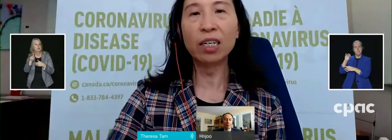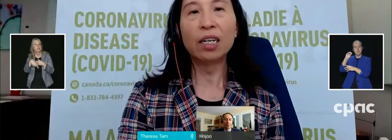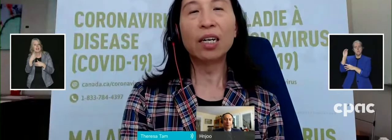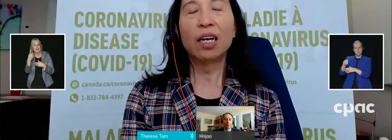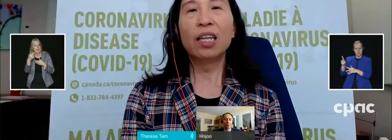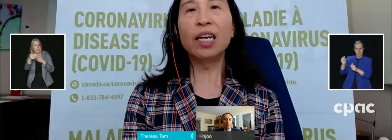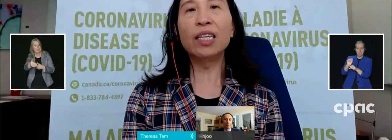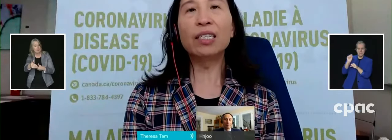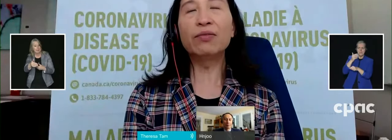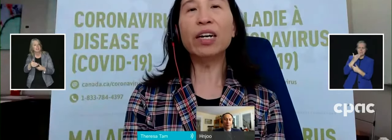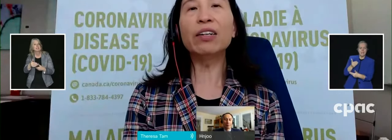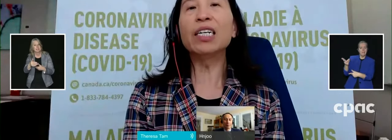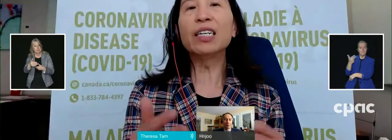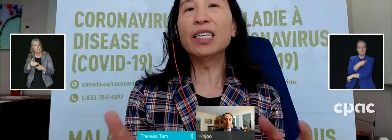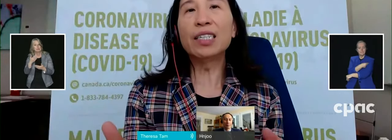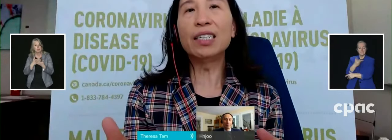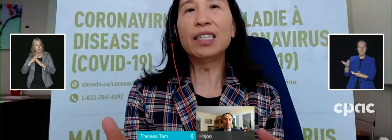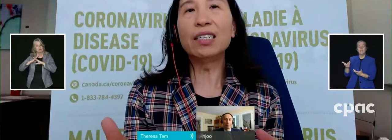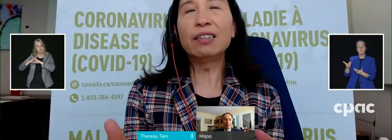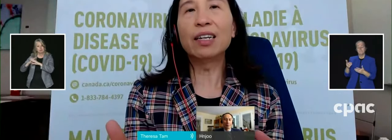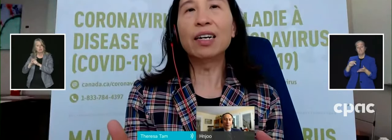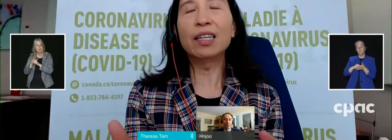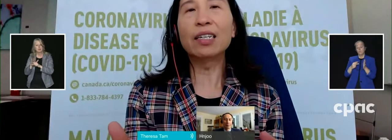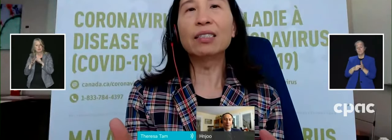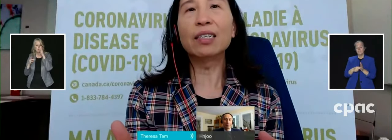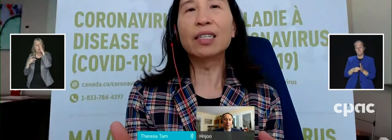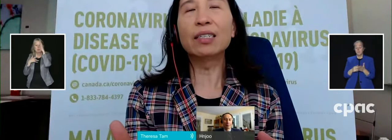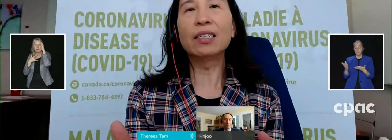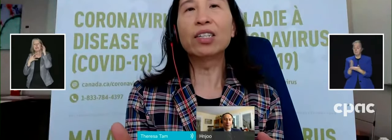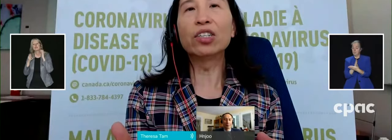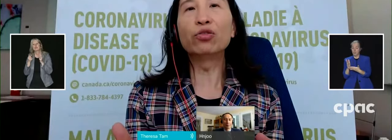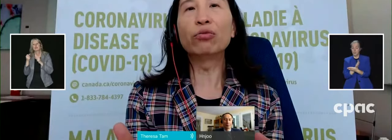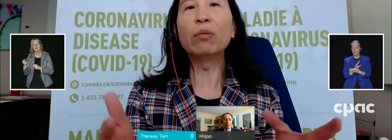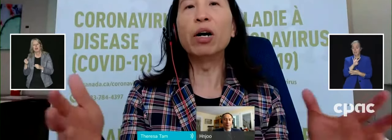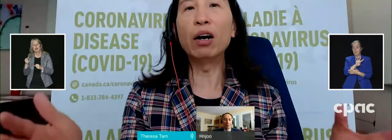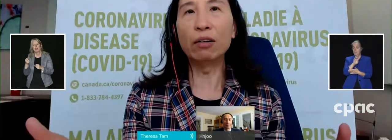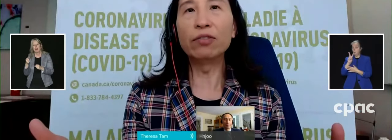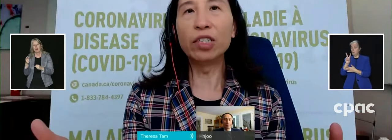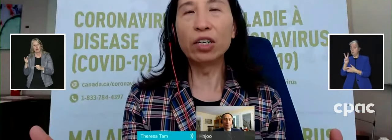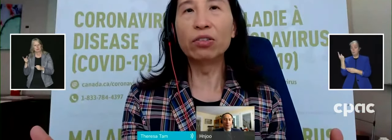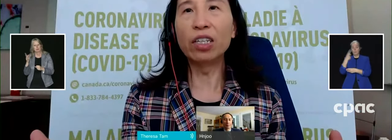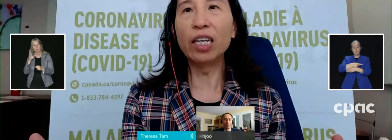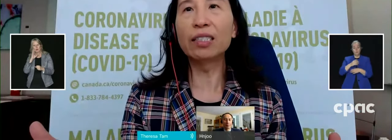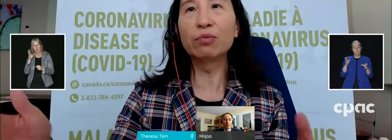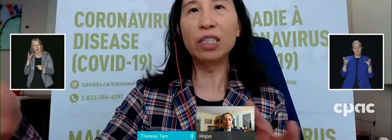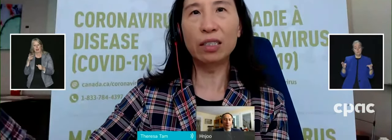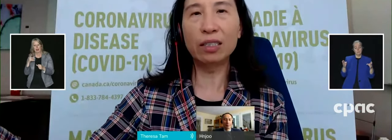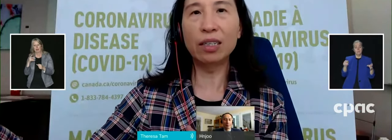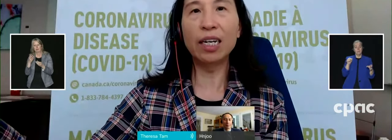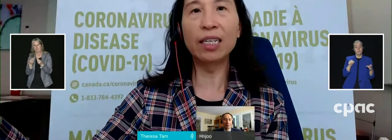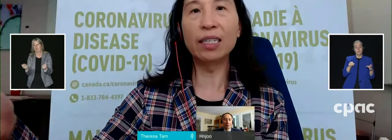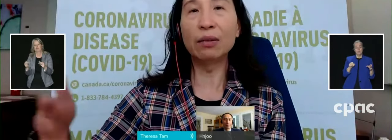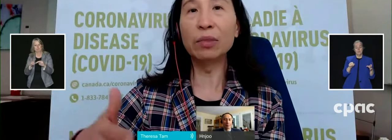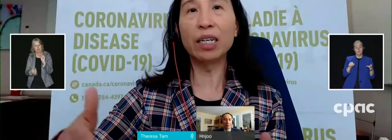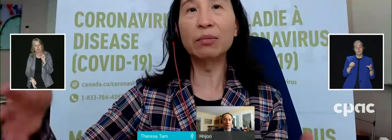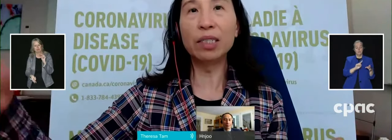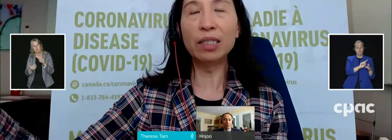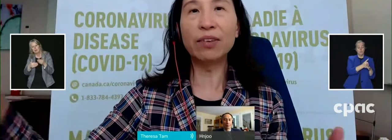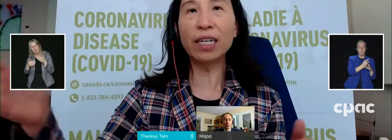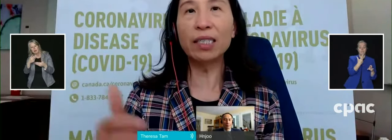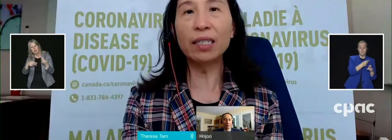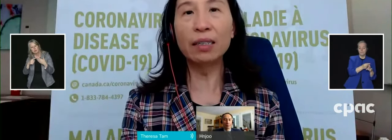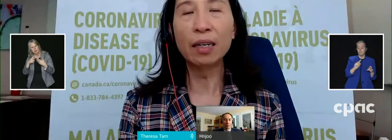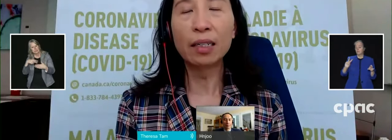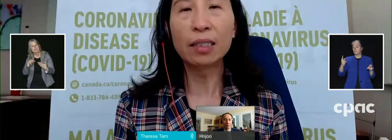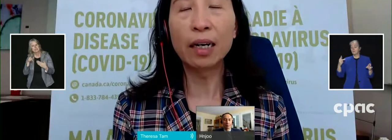zone, then it's very unlikely that it's going to drop off, the next weeks. And sometimes